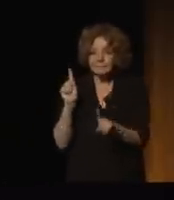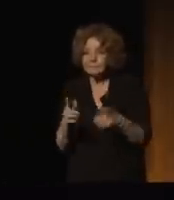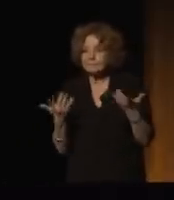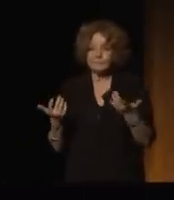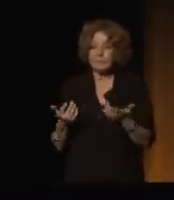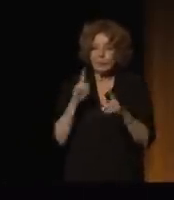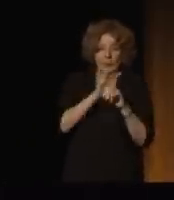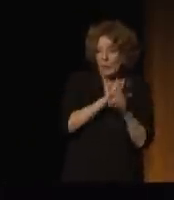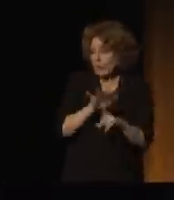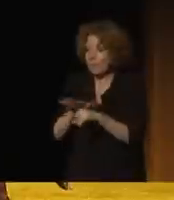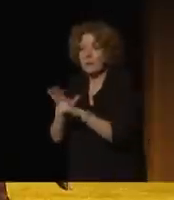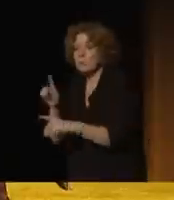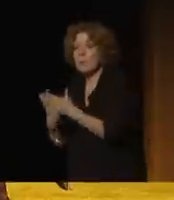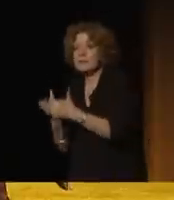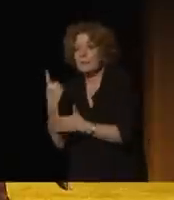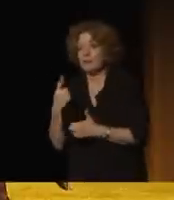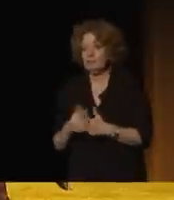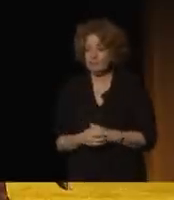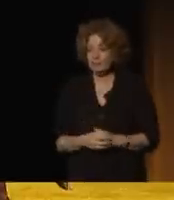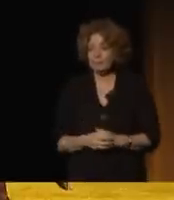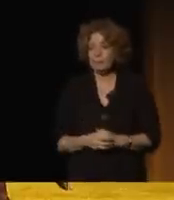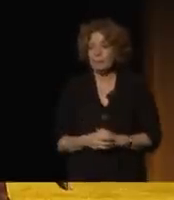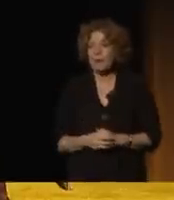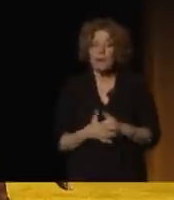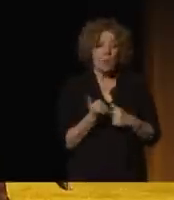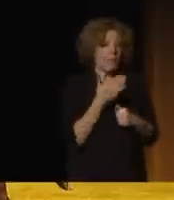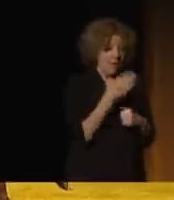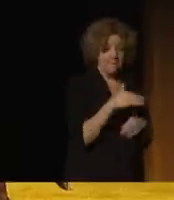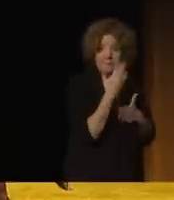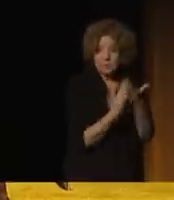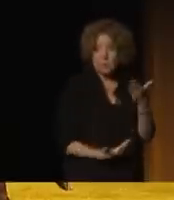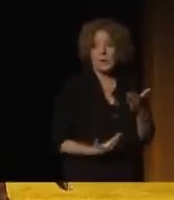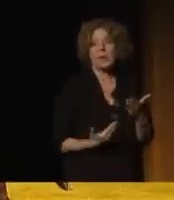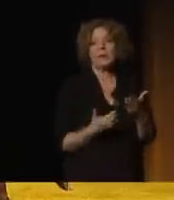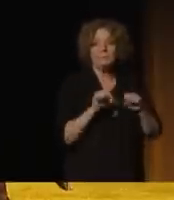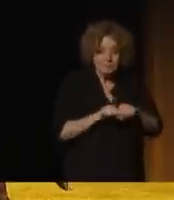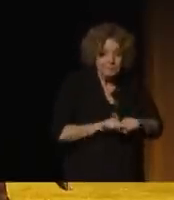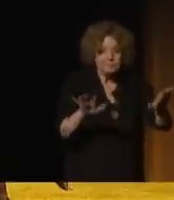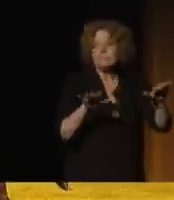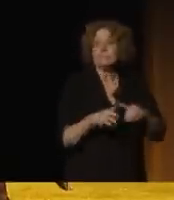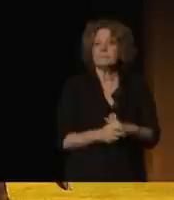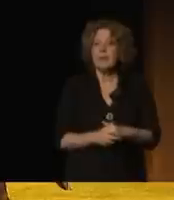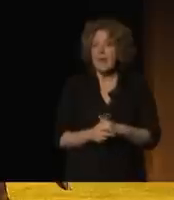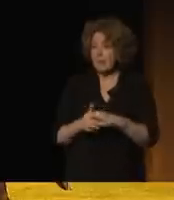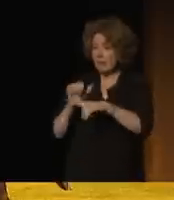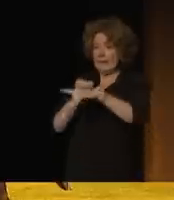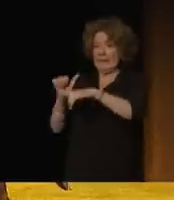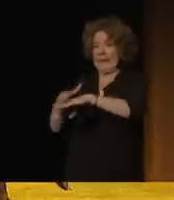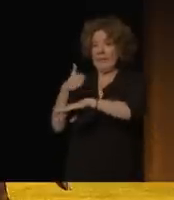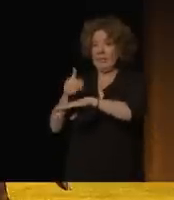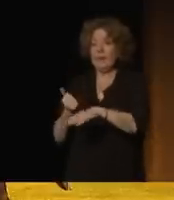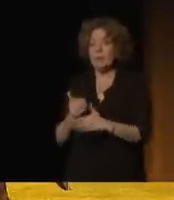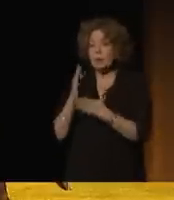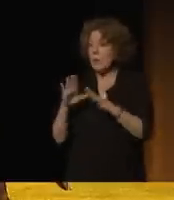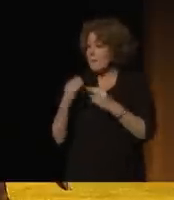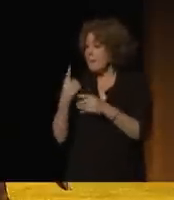kind of quashing what was happening. So you had the Harvey story that breaks, and then the stage is really set by all of that that